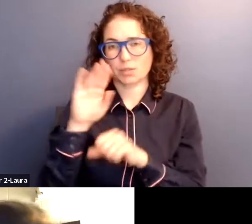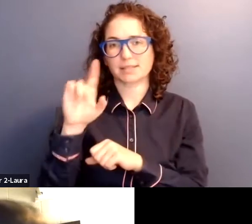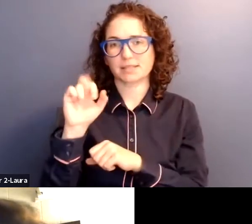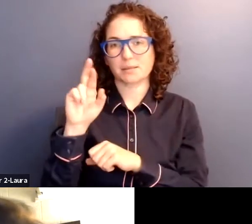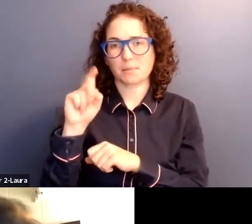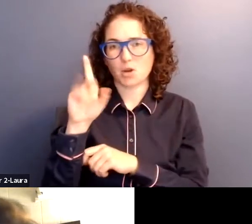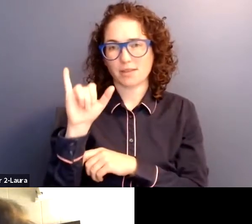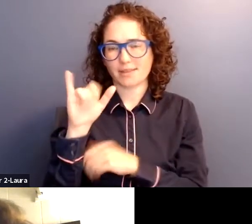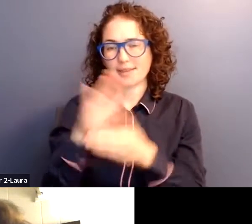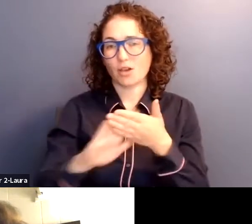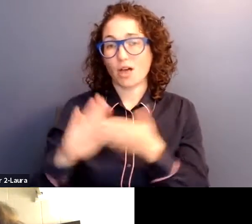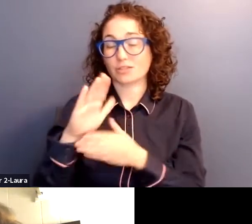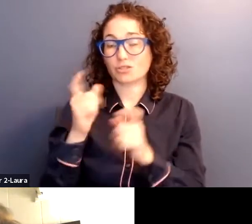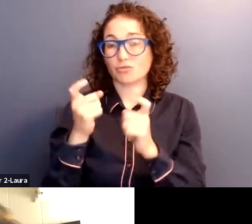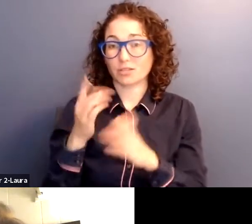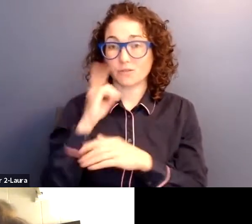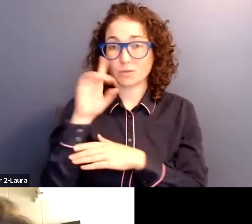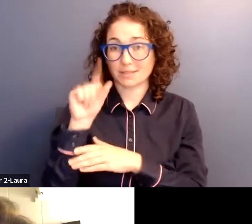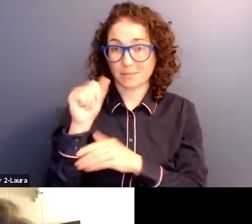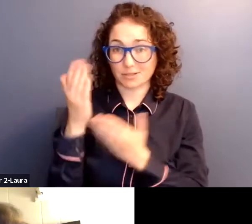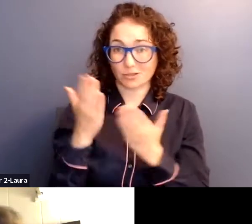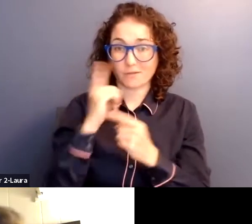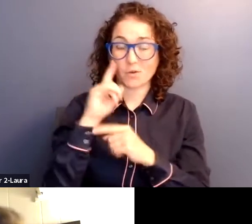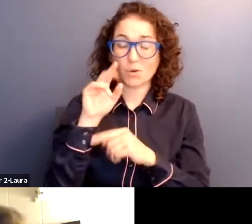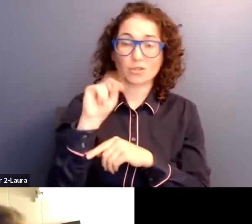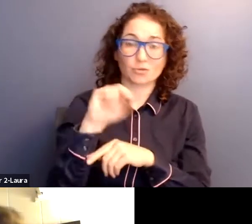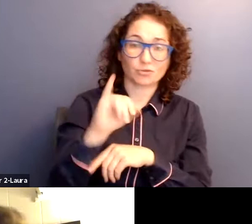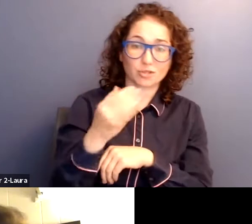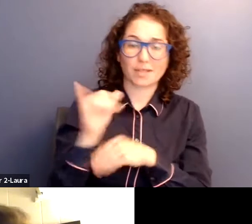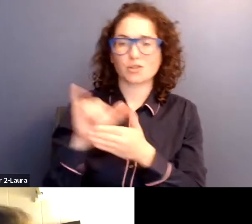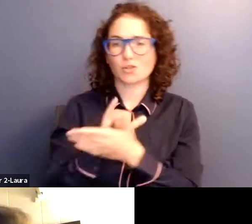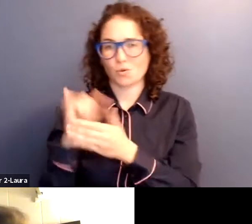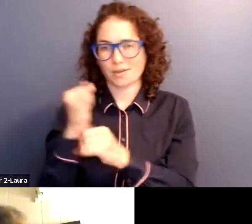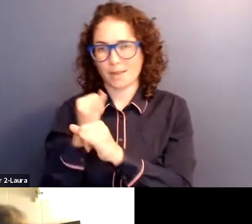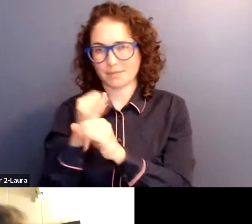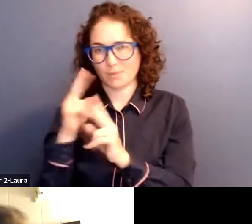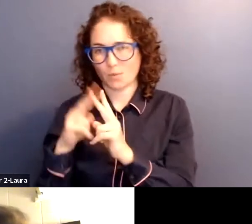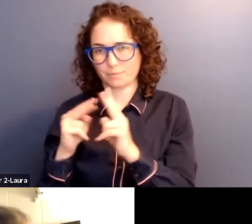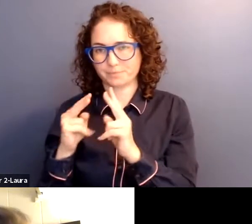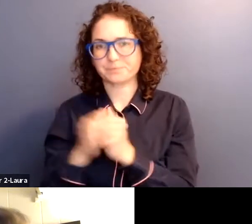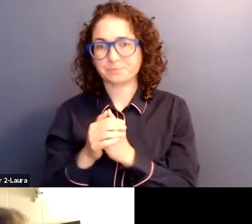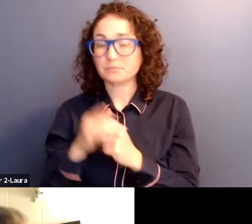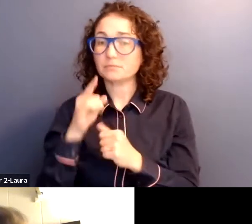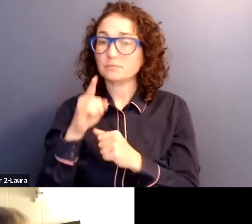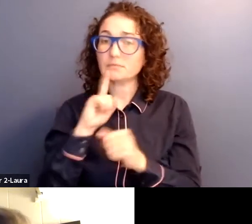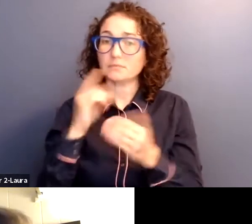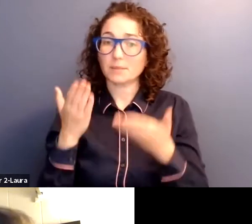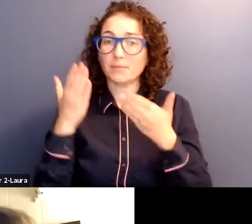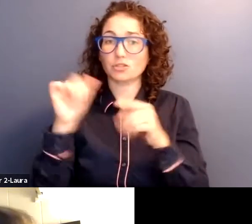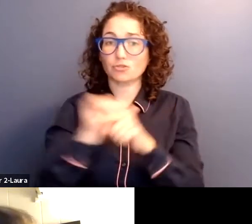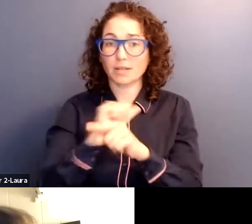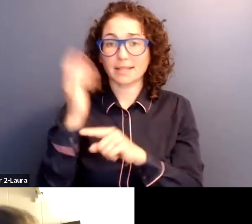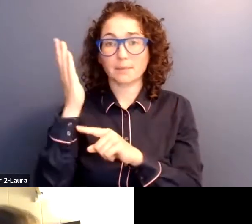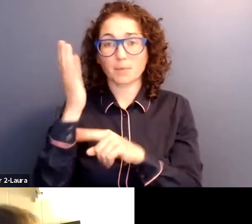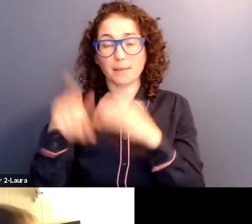Director of Disability Services for New Jersey and New York campuses. She is dedicated to providing training and presentations